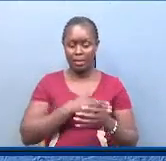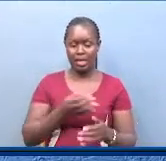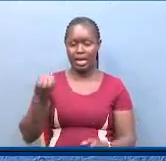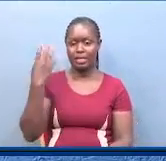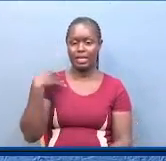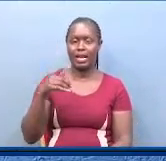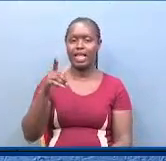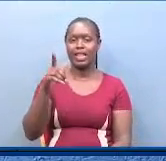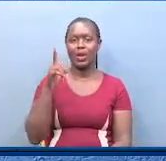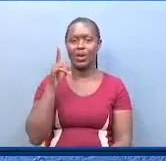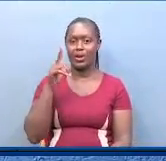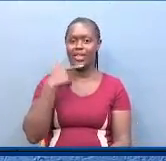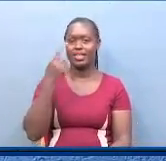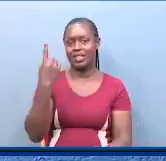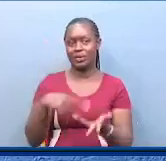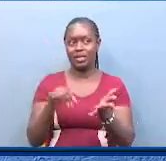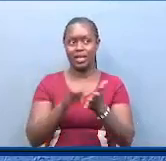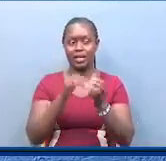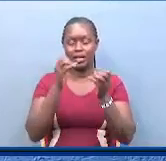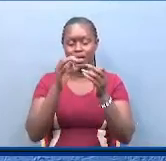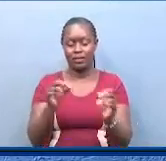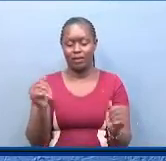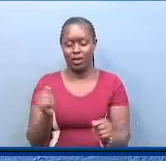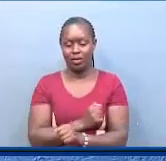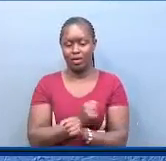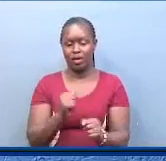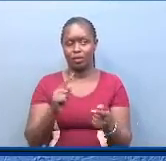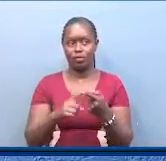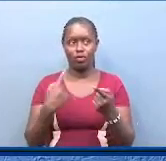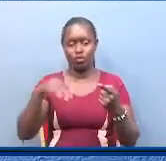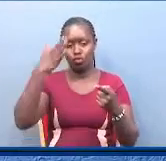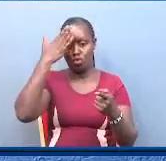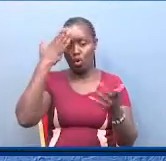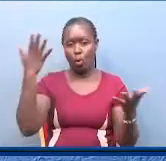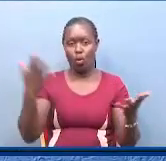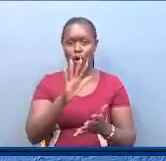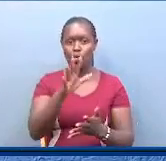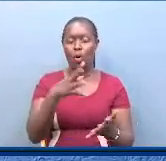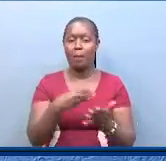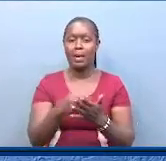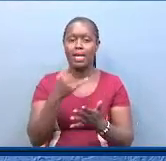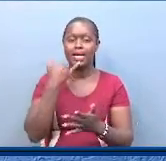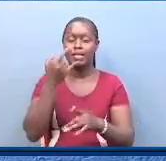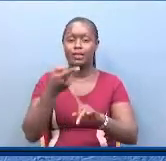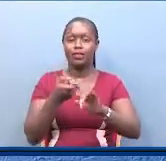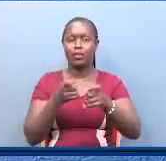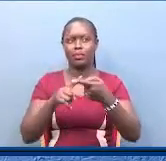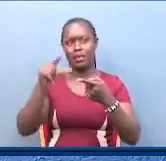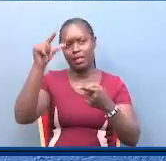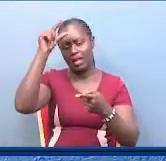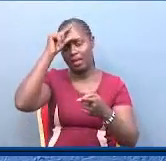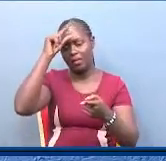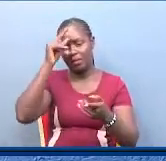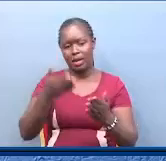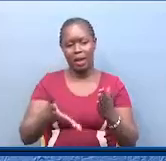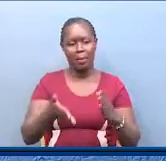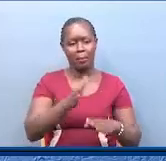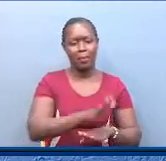into this. It says that if you're not able to define where your money came from, mm-hmm, then the government has it. It's not a criminal. But why